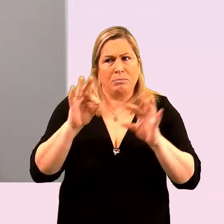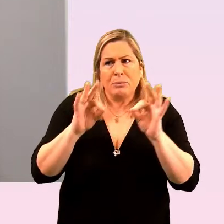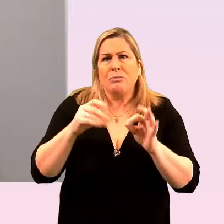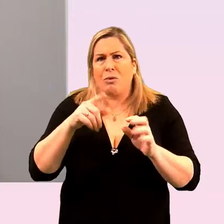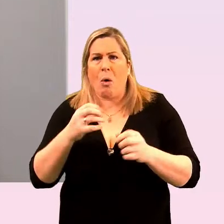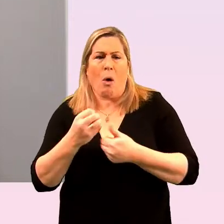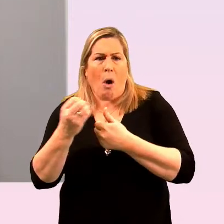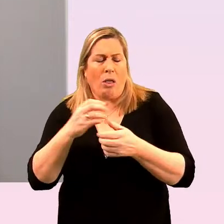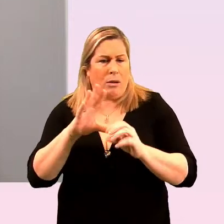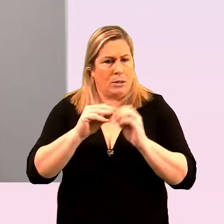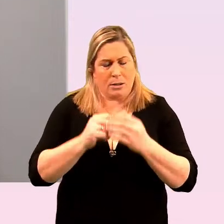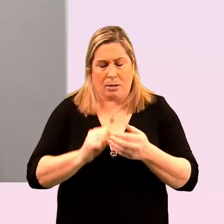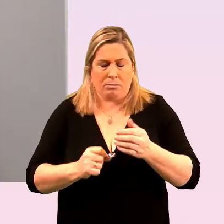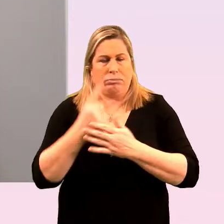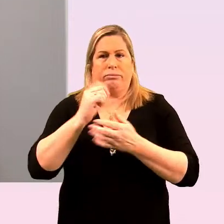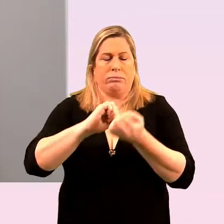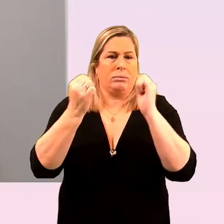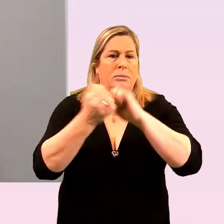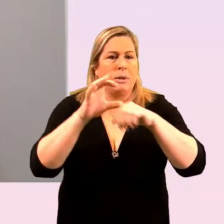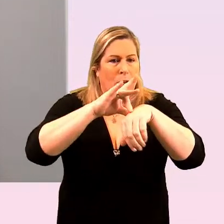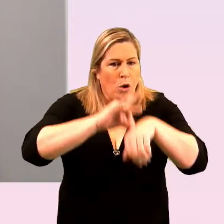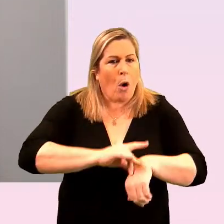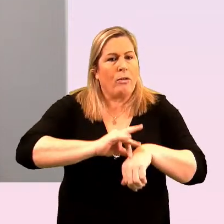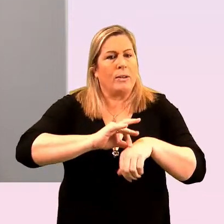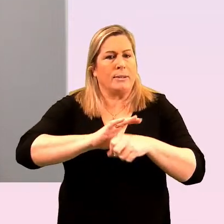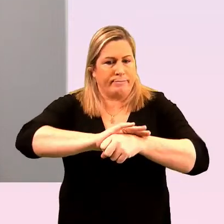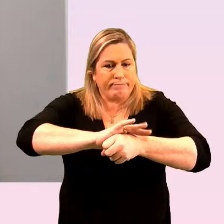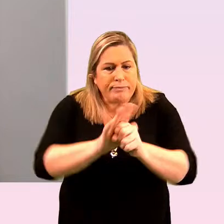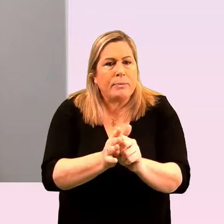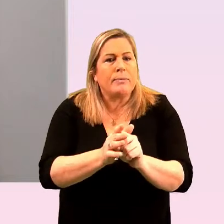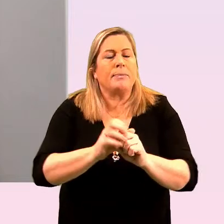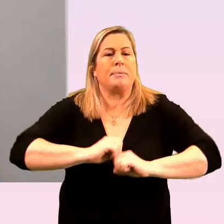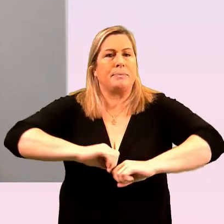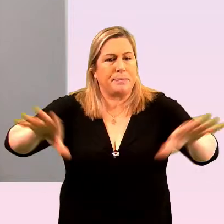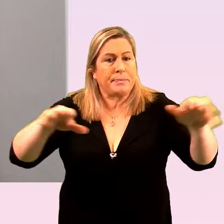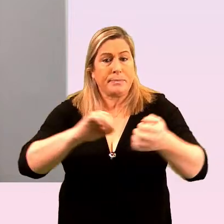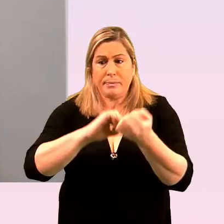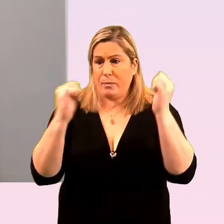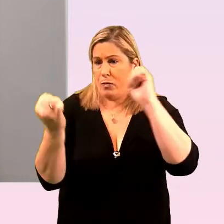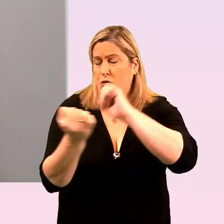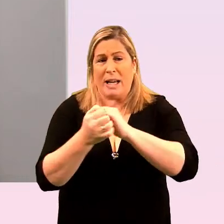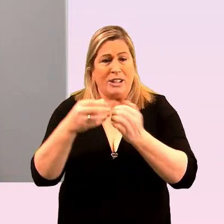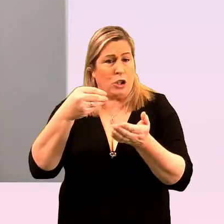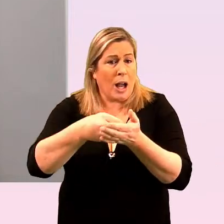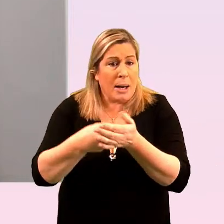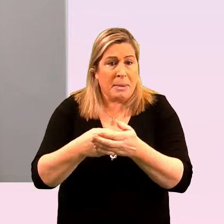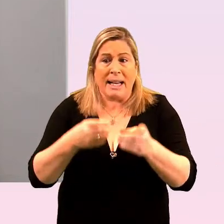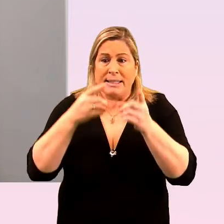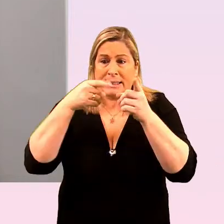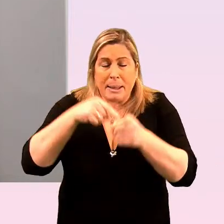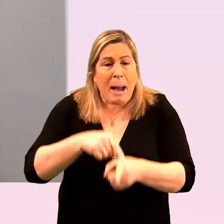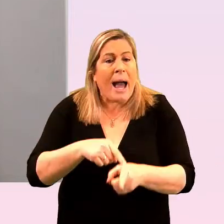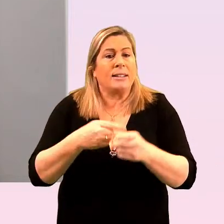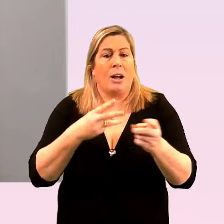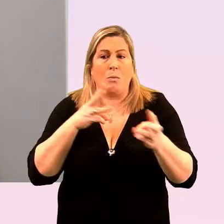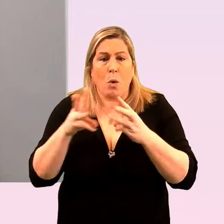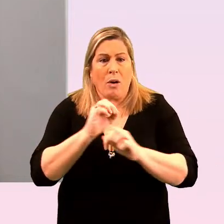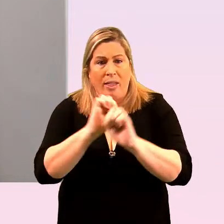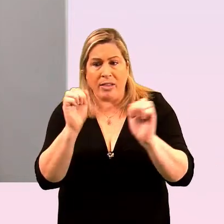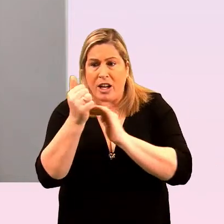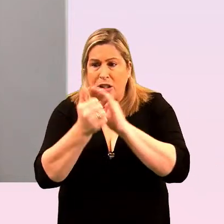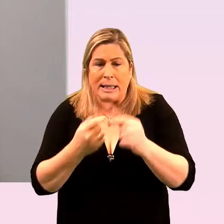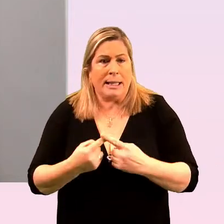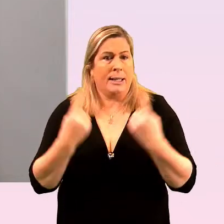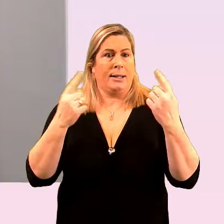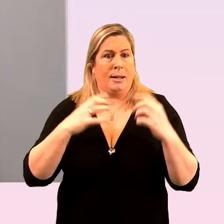change, such as the COVID-19 pandemic, are constantly reshaping the economy, and with it, the demand on workers and their skills. In this